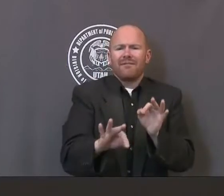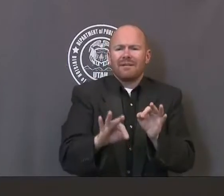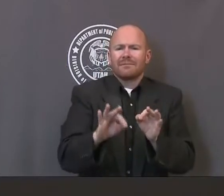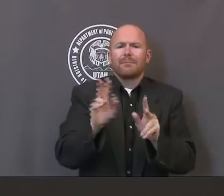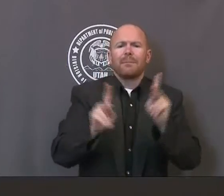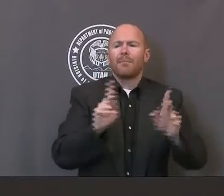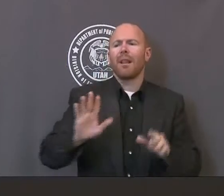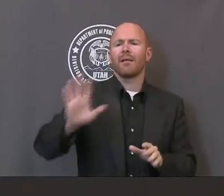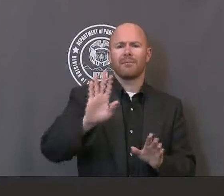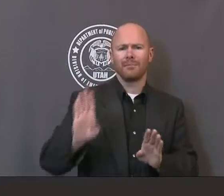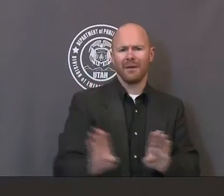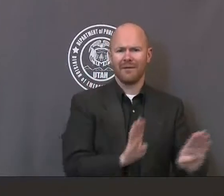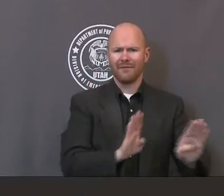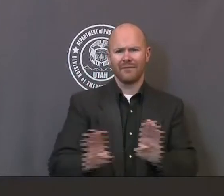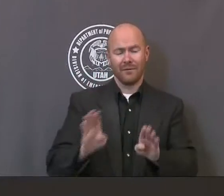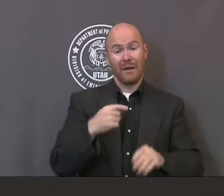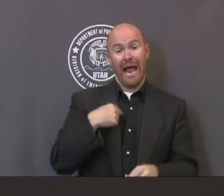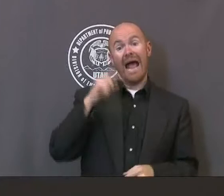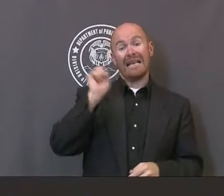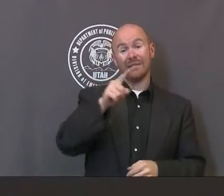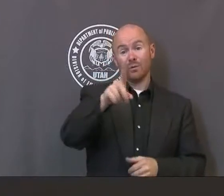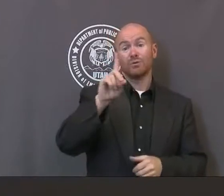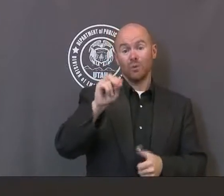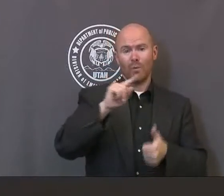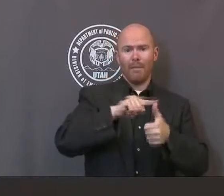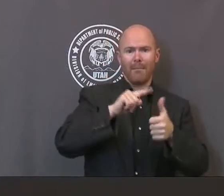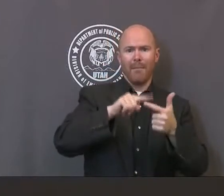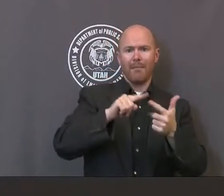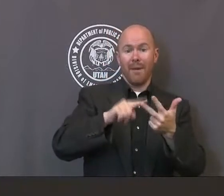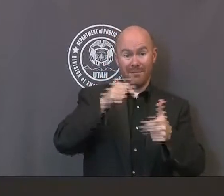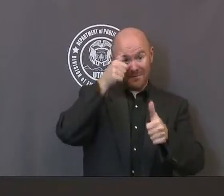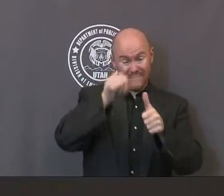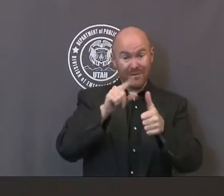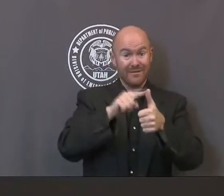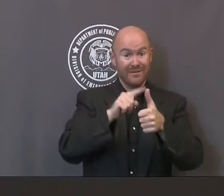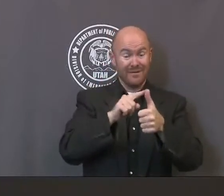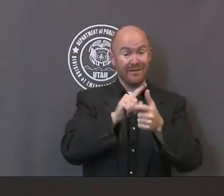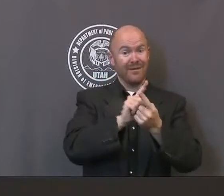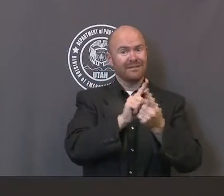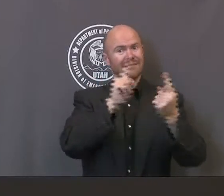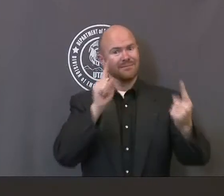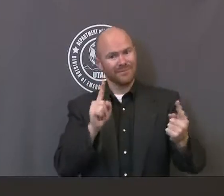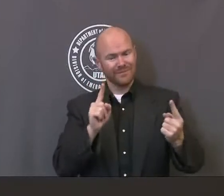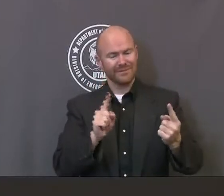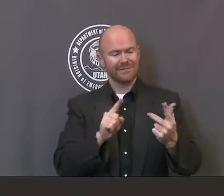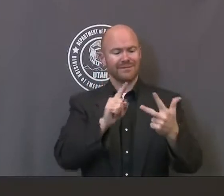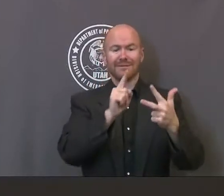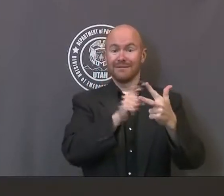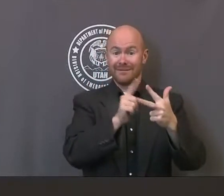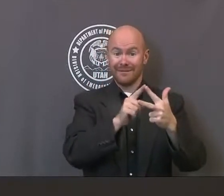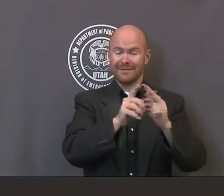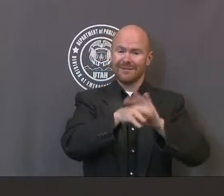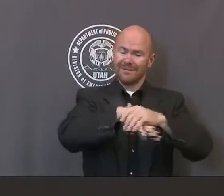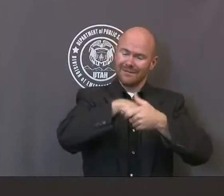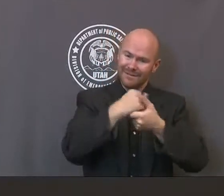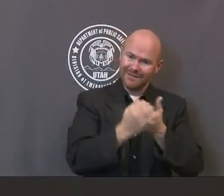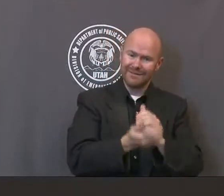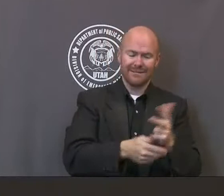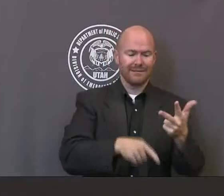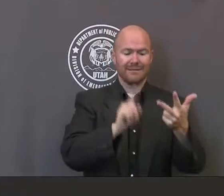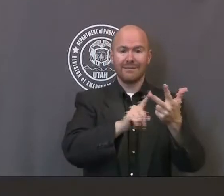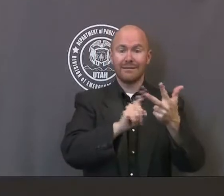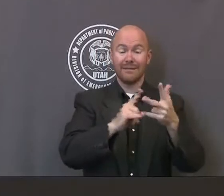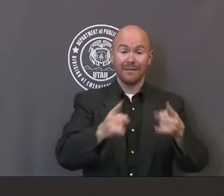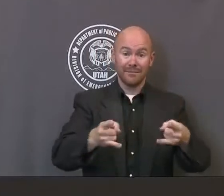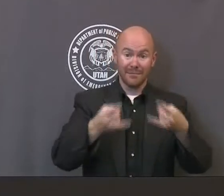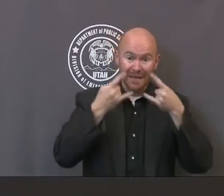the public to follow in their communities, depending on whether they live in a high or moderate or low transmission area. The transmission index represents